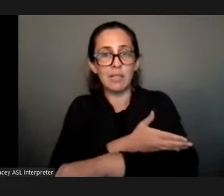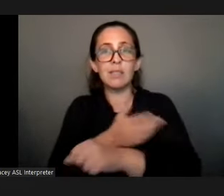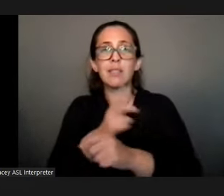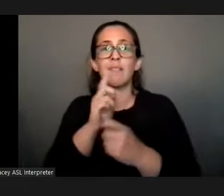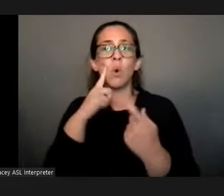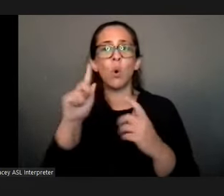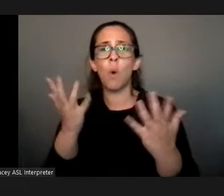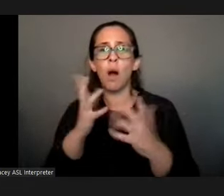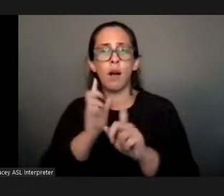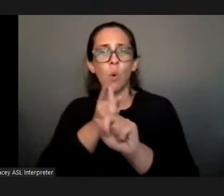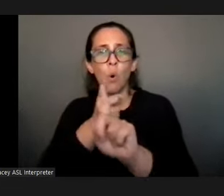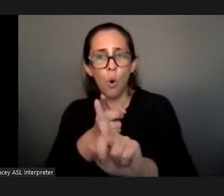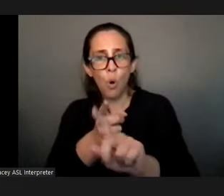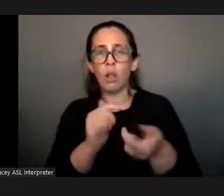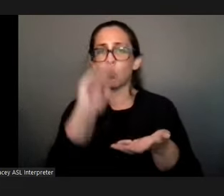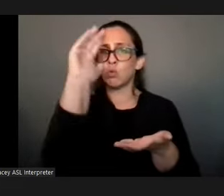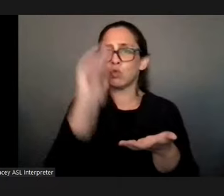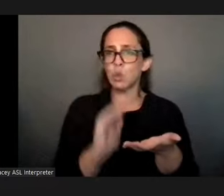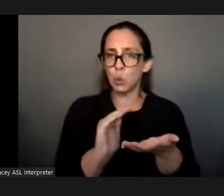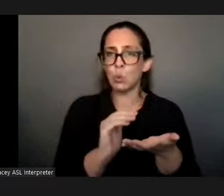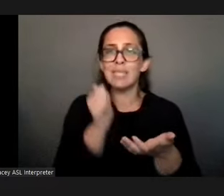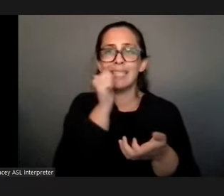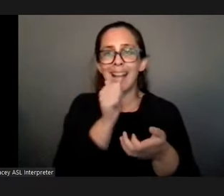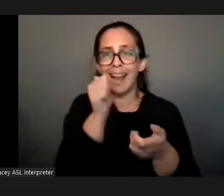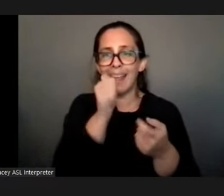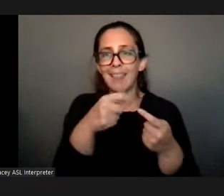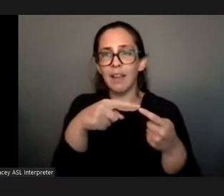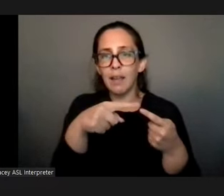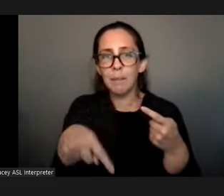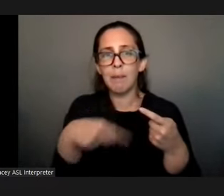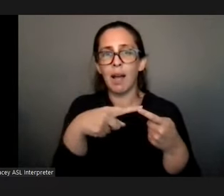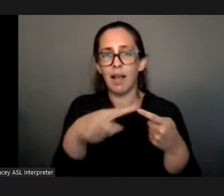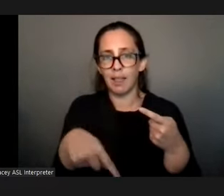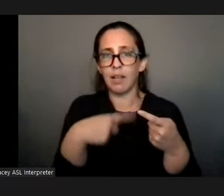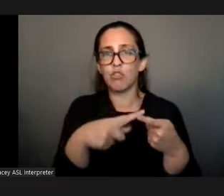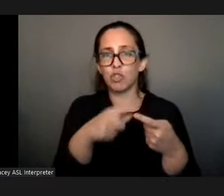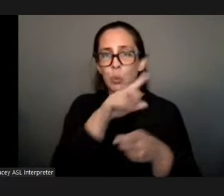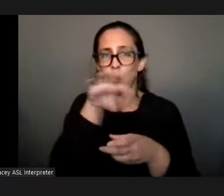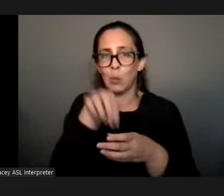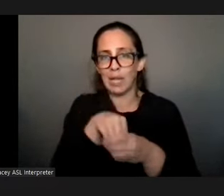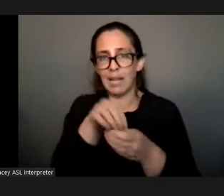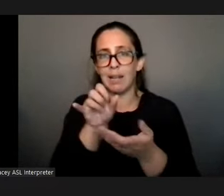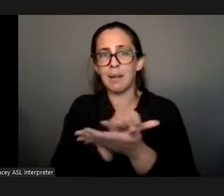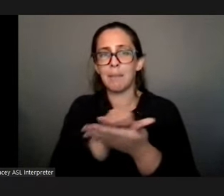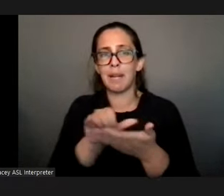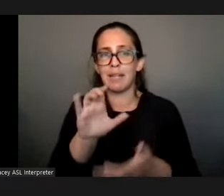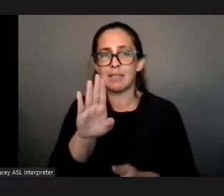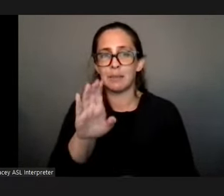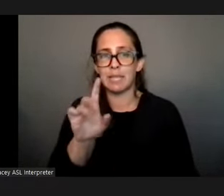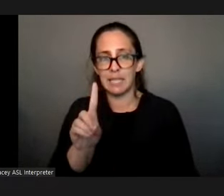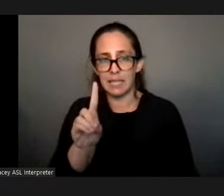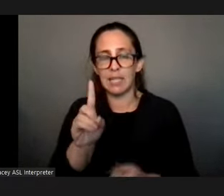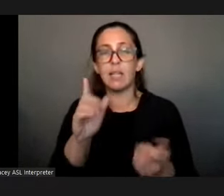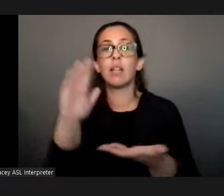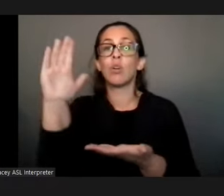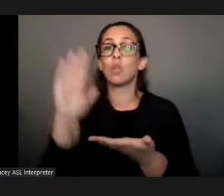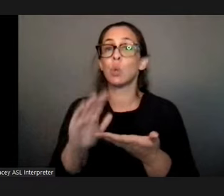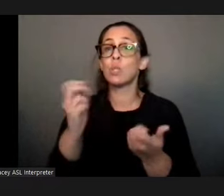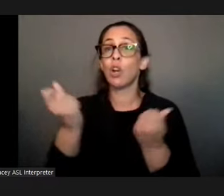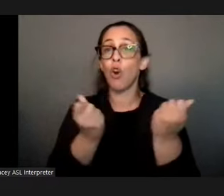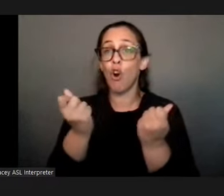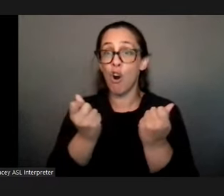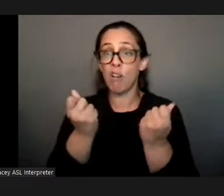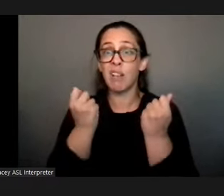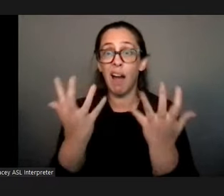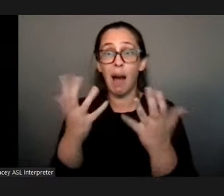purpose. It would reduce daily vehicle miles traveled, or VMT, within the Manhattan Central Business District, reduce the number of vehicles entering the